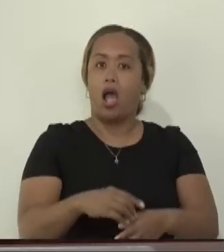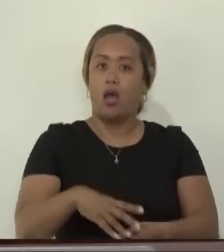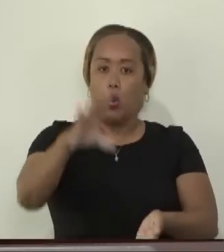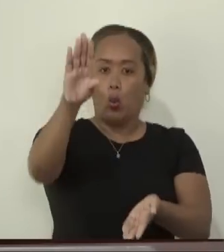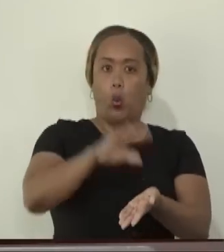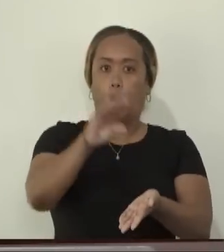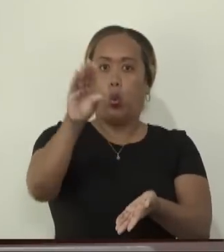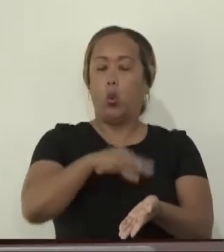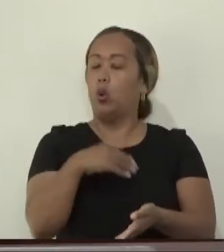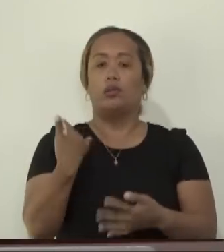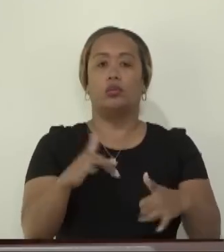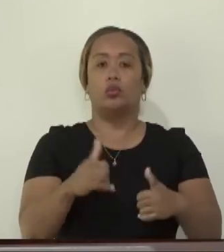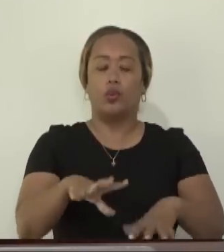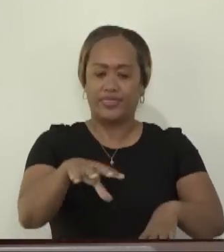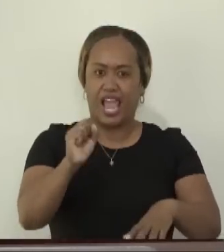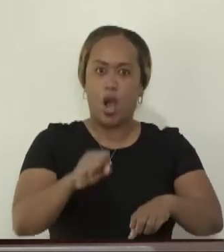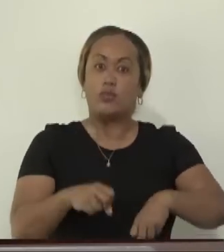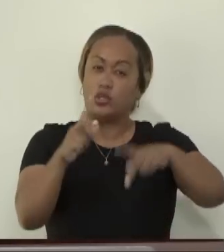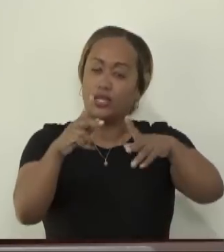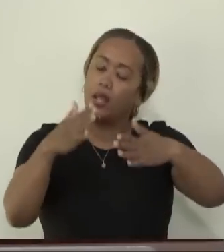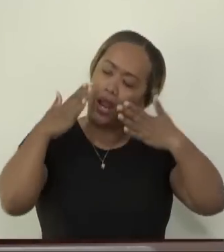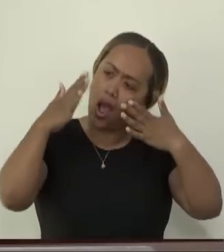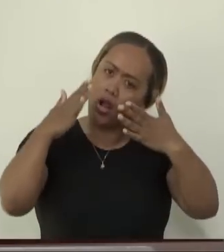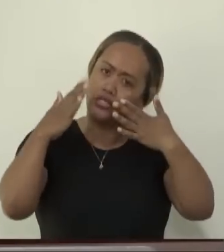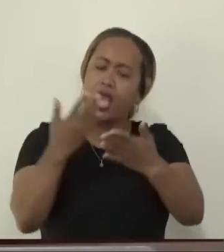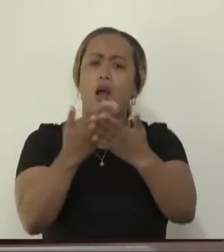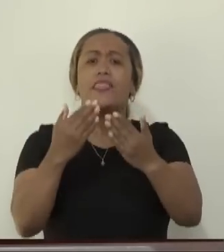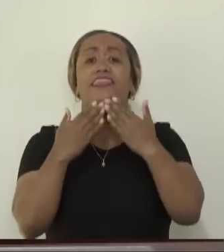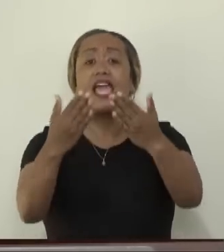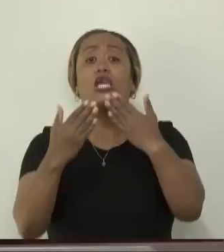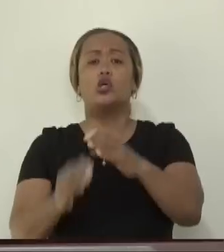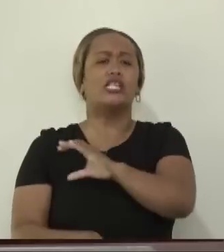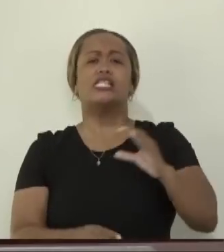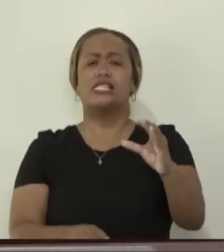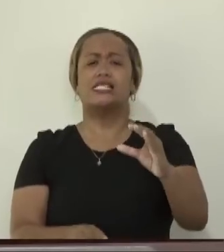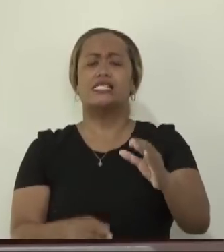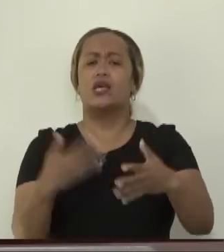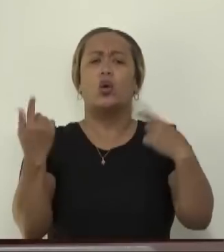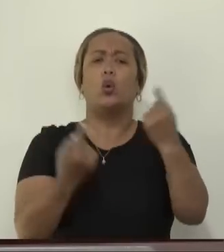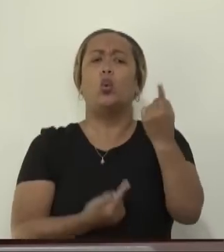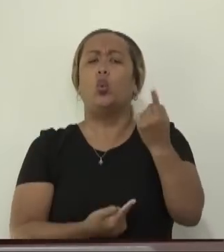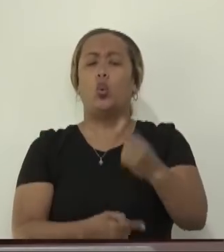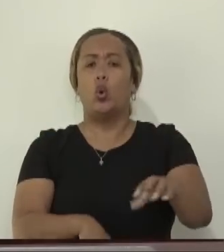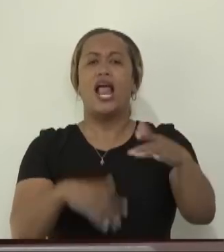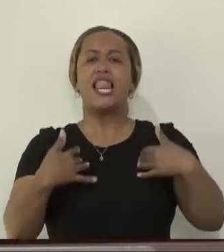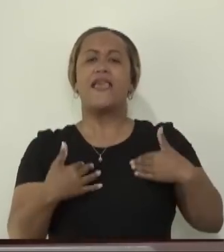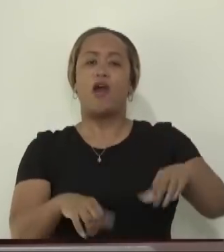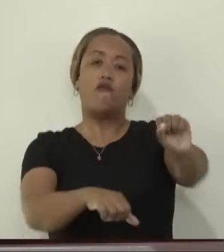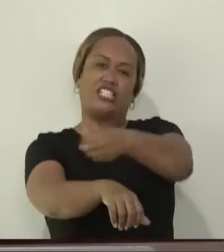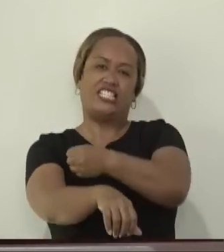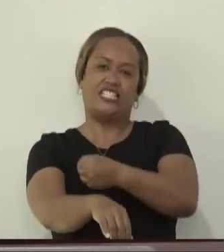I would like to take this opportunity to acknowledge and thank our citizens and former citizens overseas for